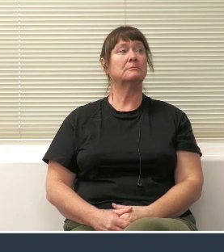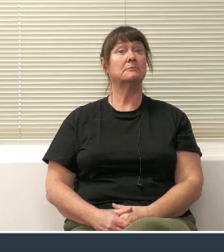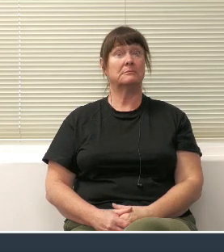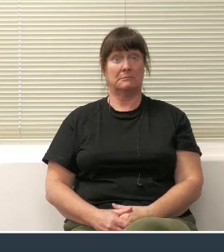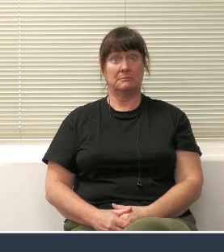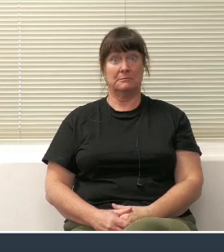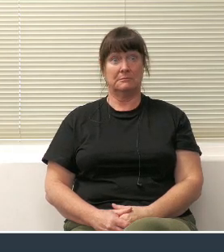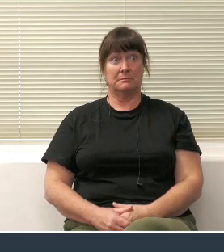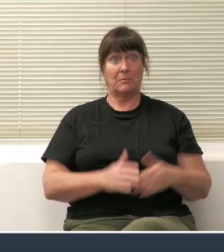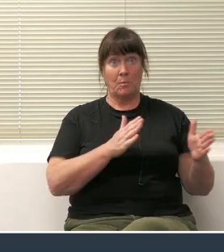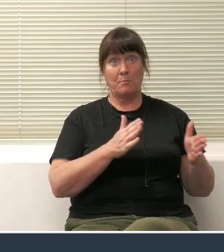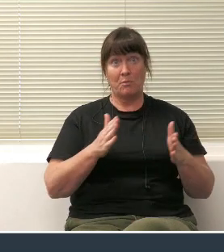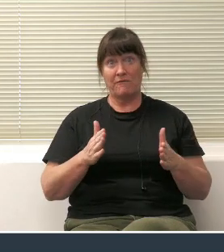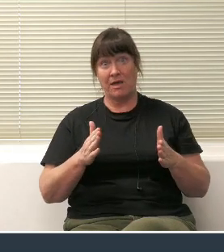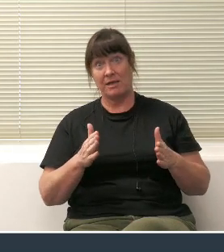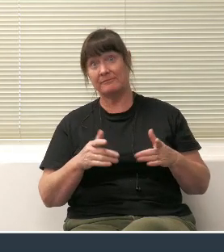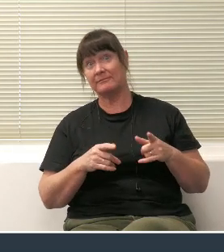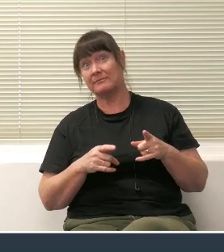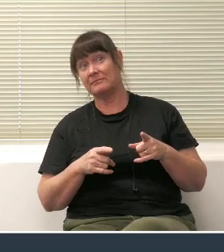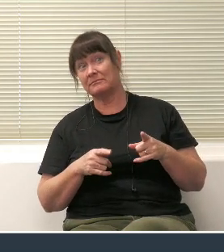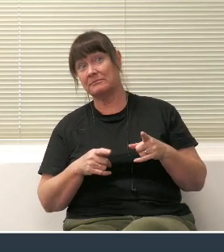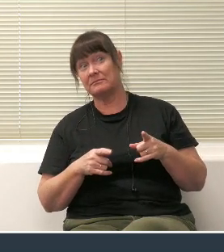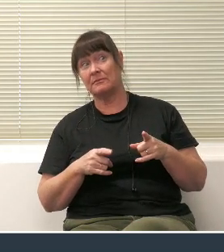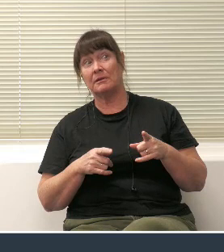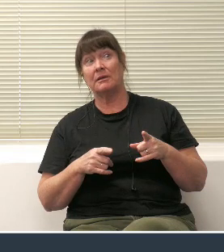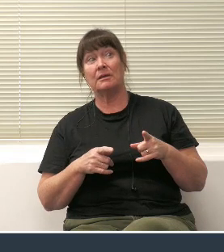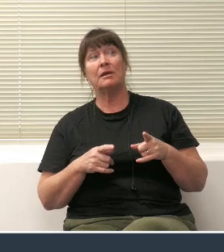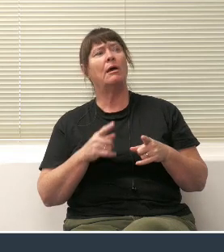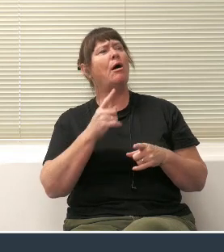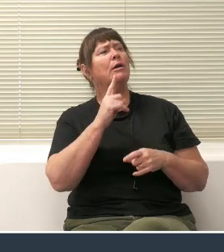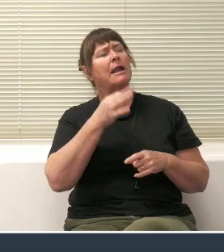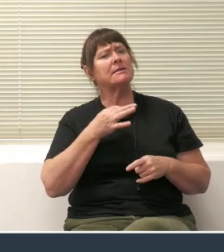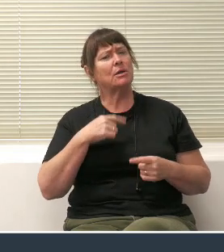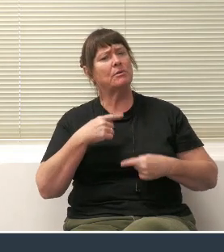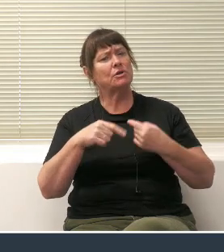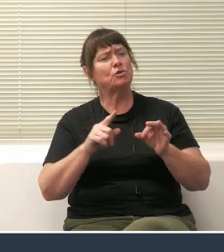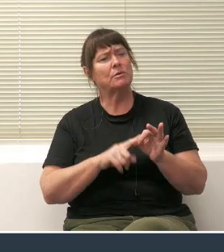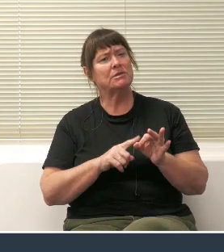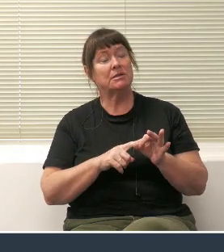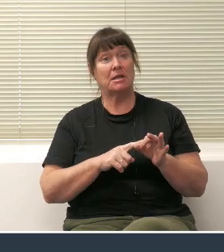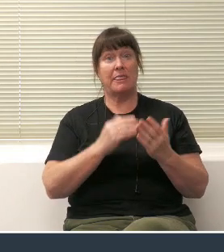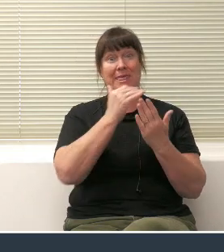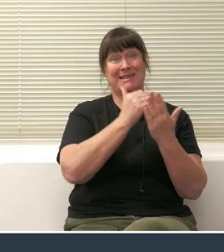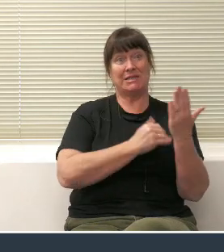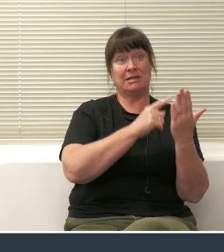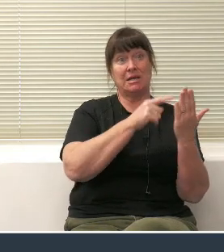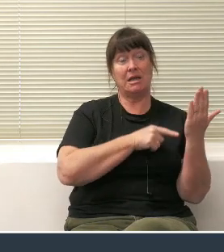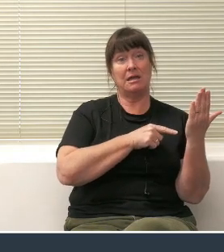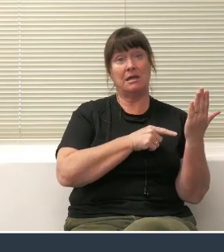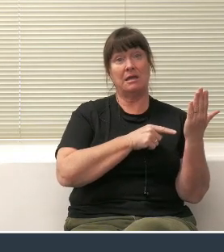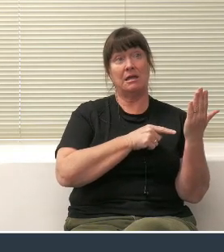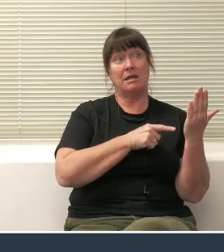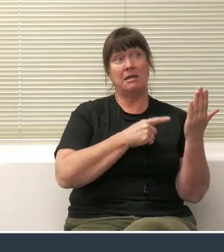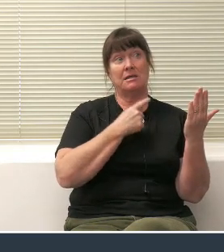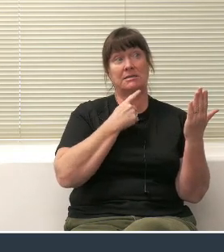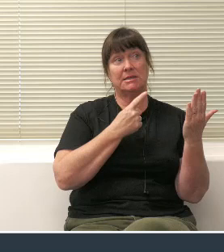So we have a mover and Councillor Gregg. Can I just ask a procedural question, Mayor-wise? In the agenda, we had a